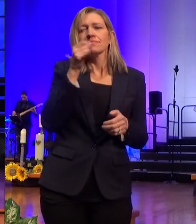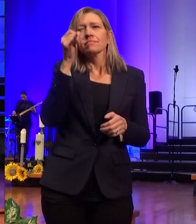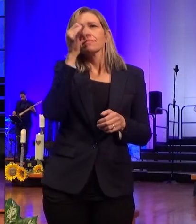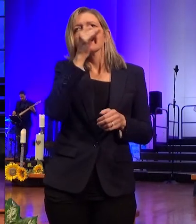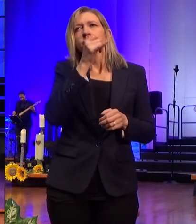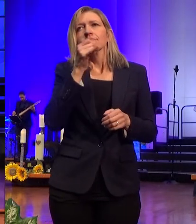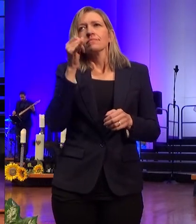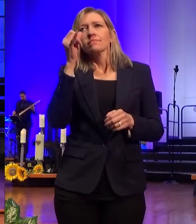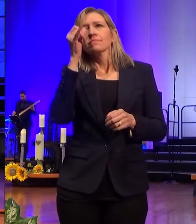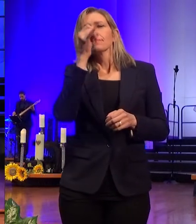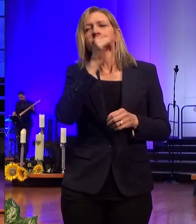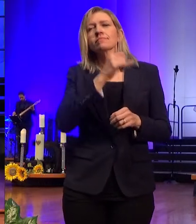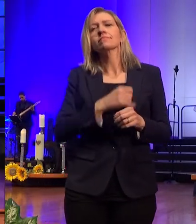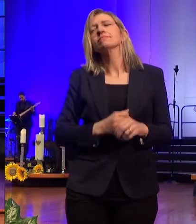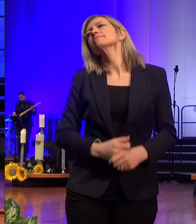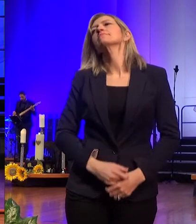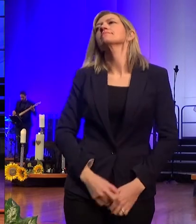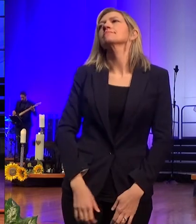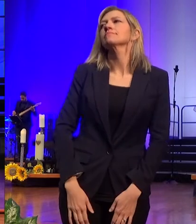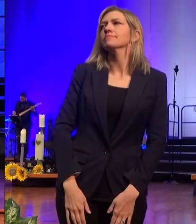Whoa,